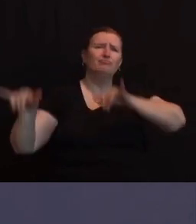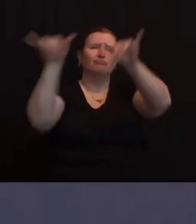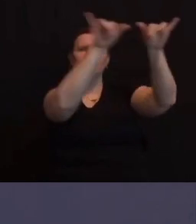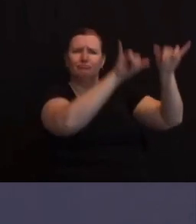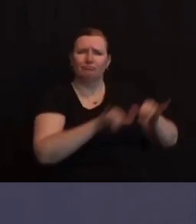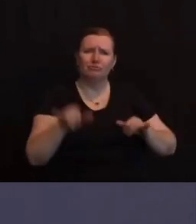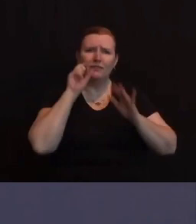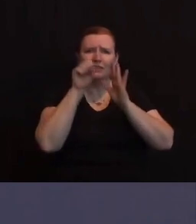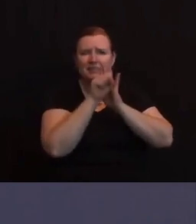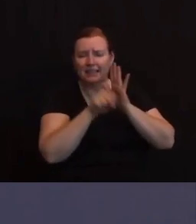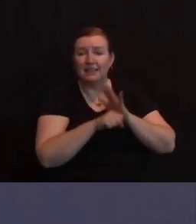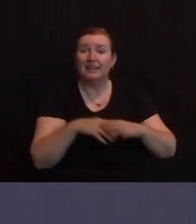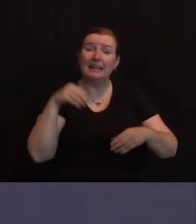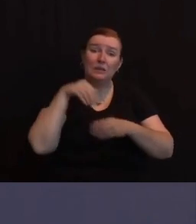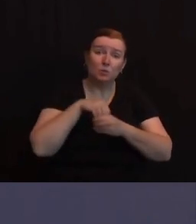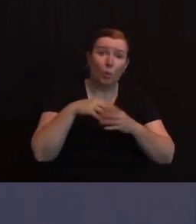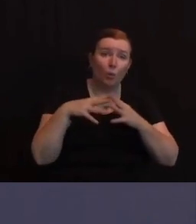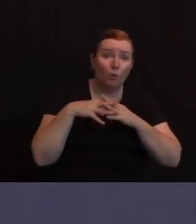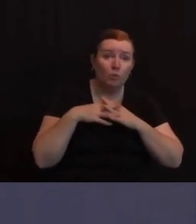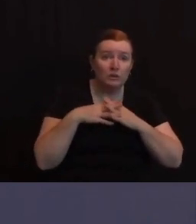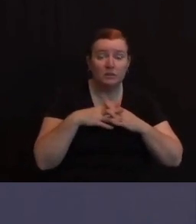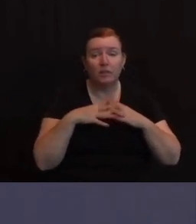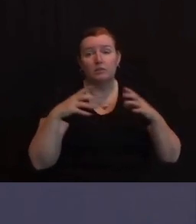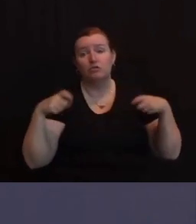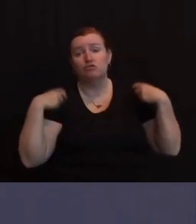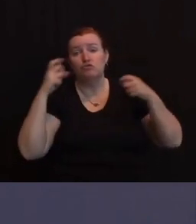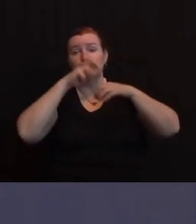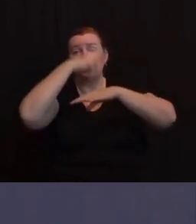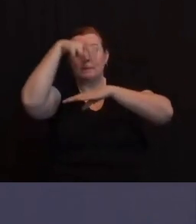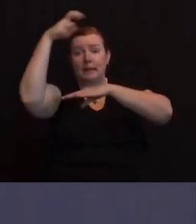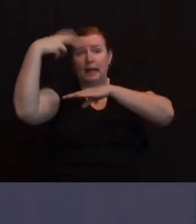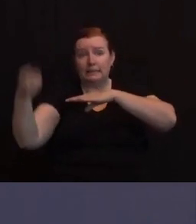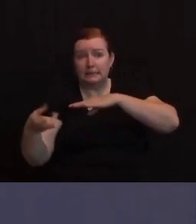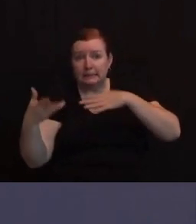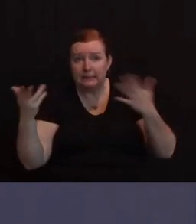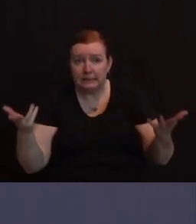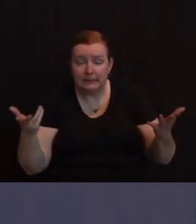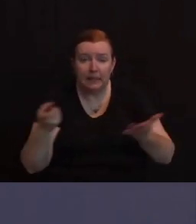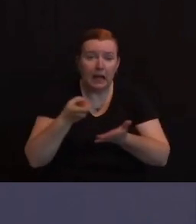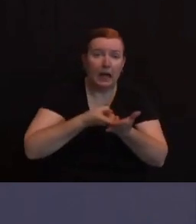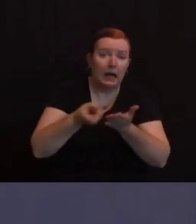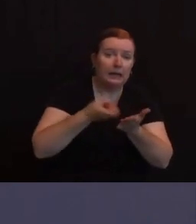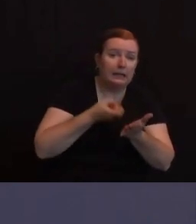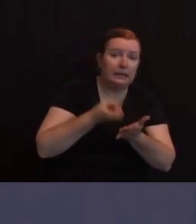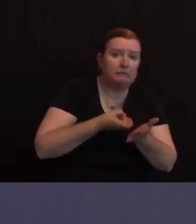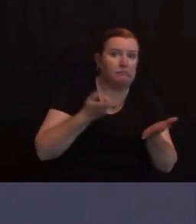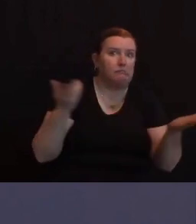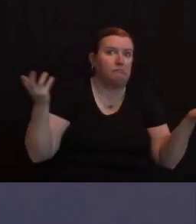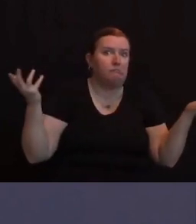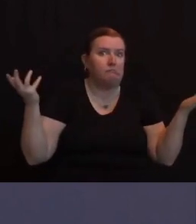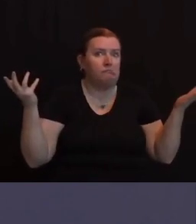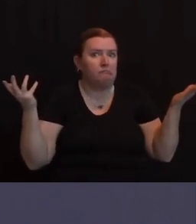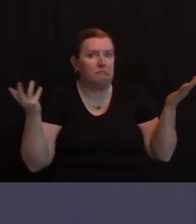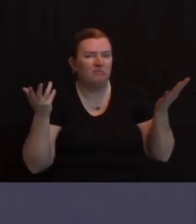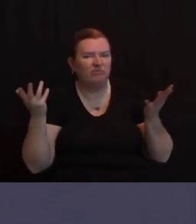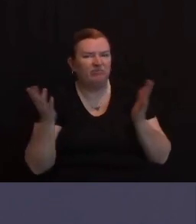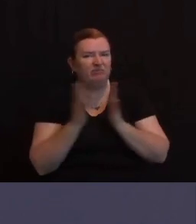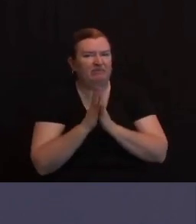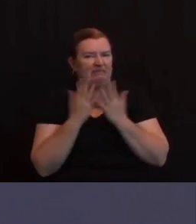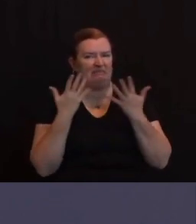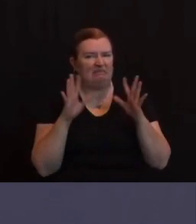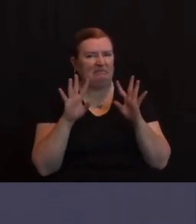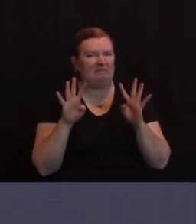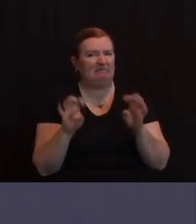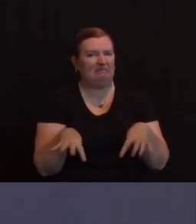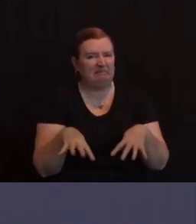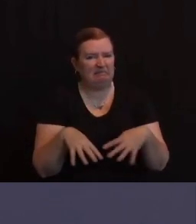gymnastics or hockey or whatever it might be, that's going to be a lift, and we all have to accept that. Thank you. I'm going to, speaking of face